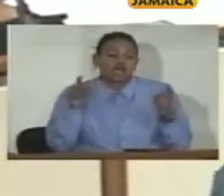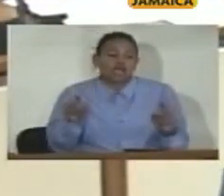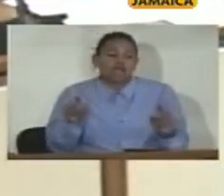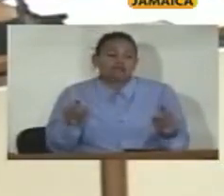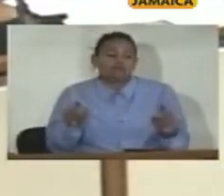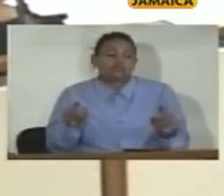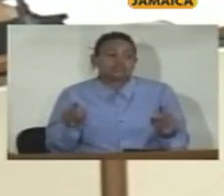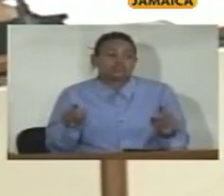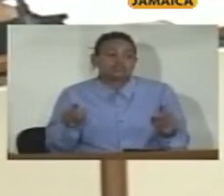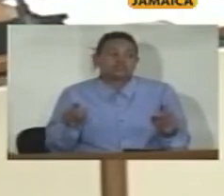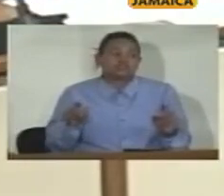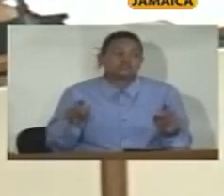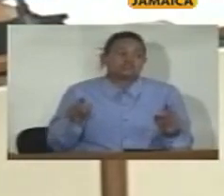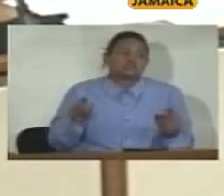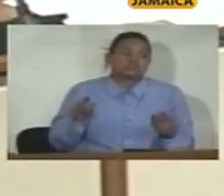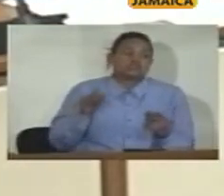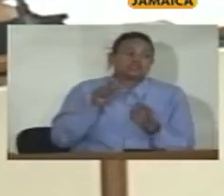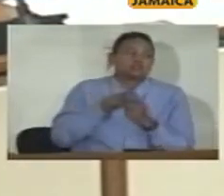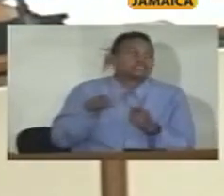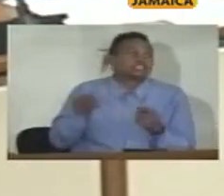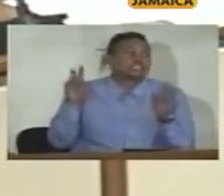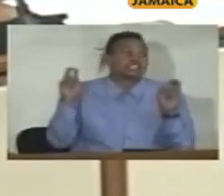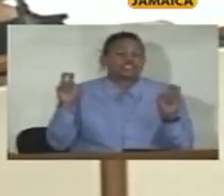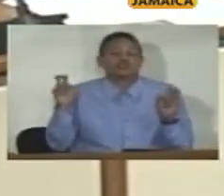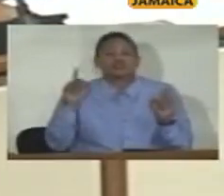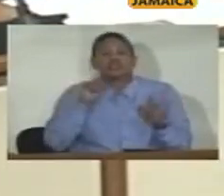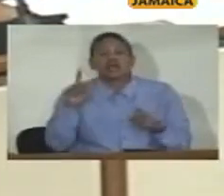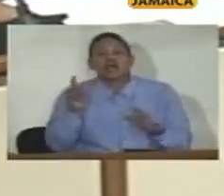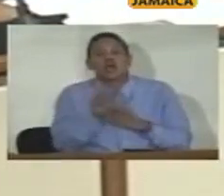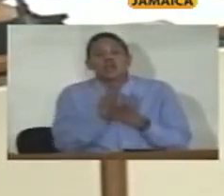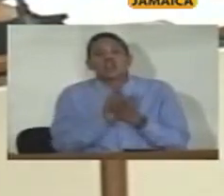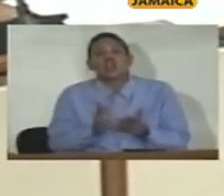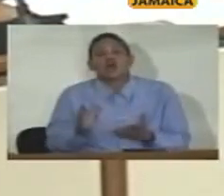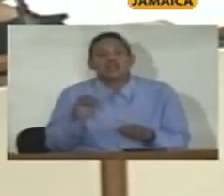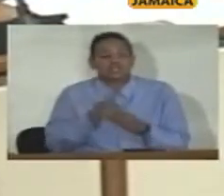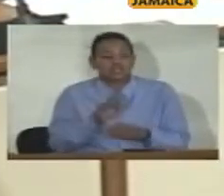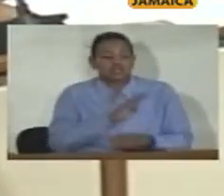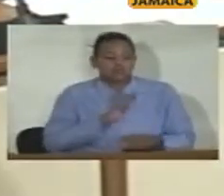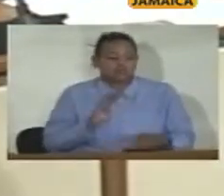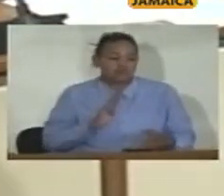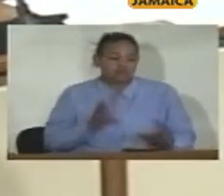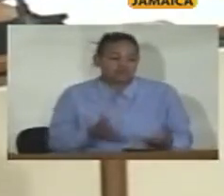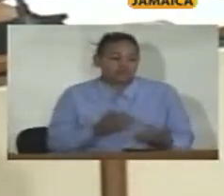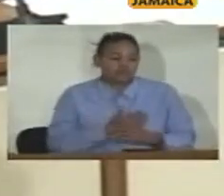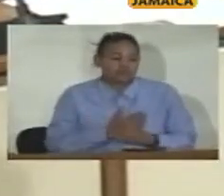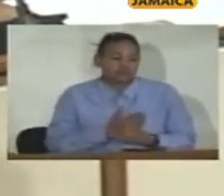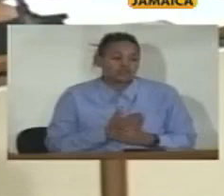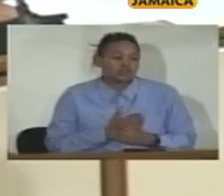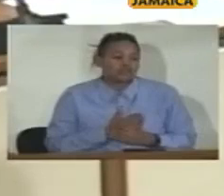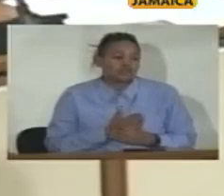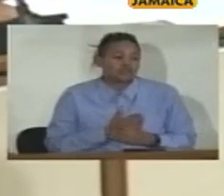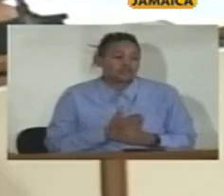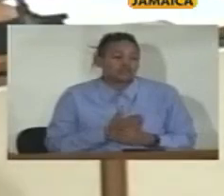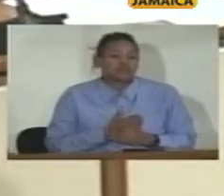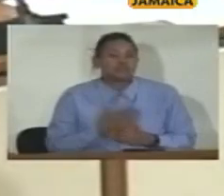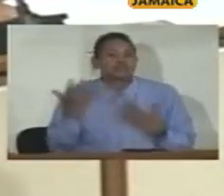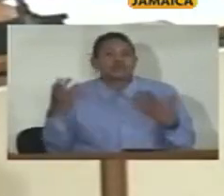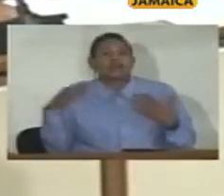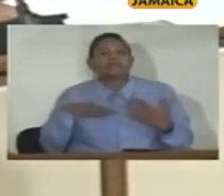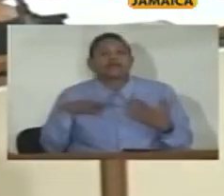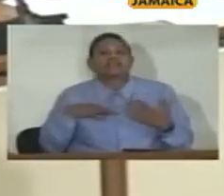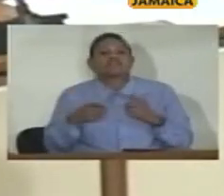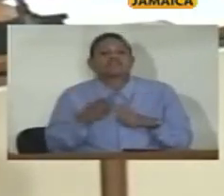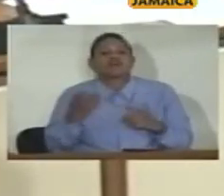that in this particular instance, a lawyer is on the board. So they benefit from